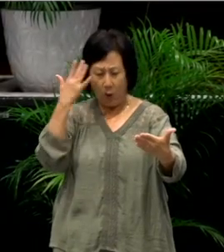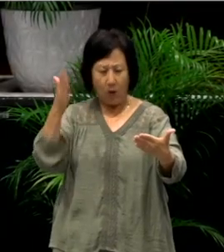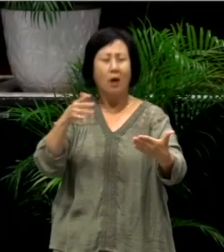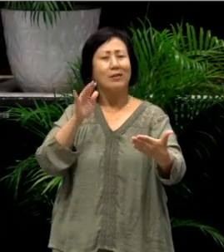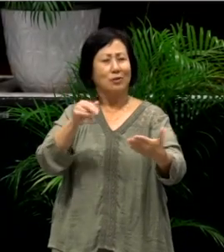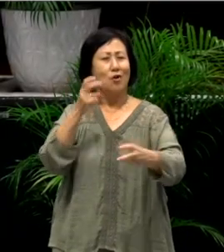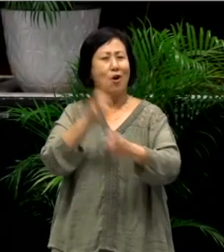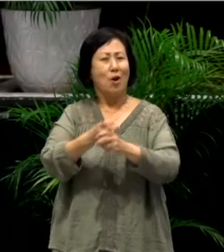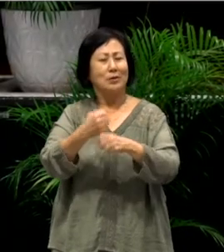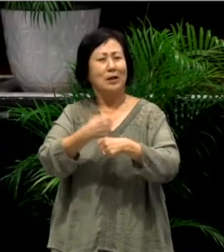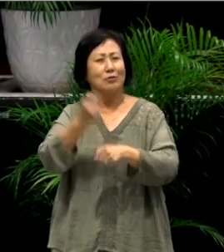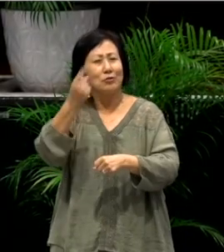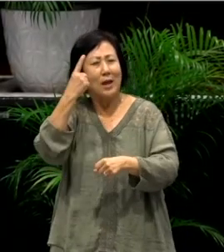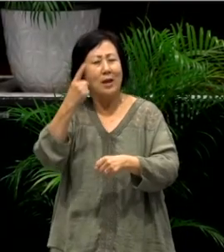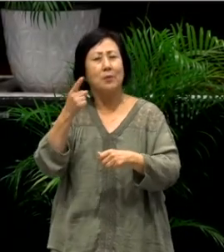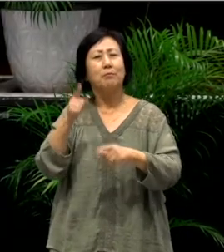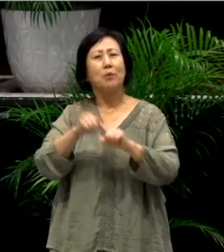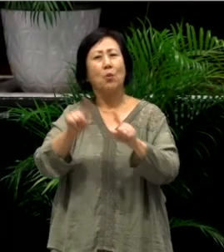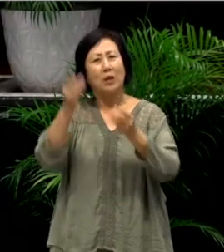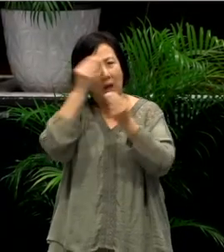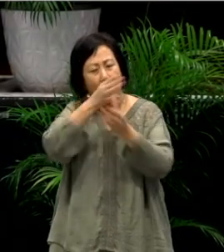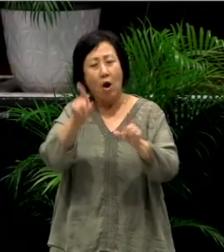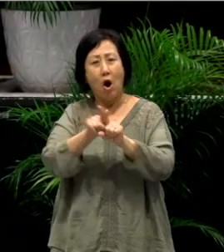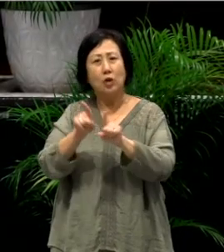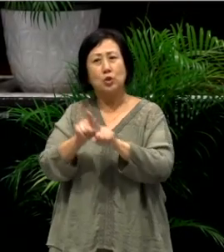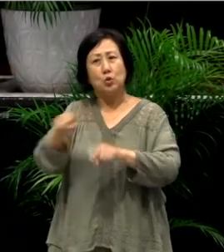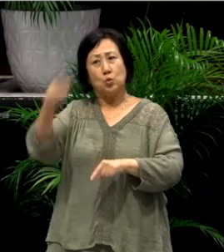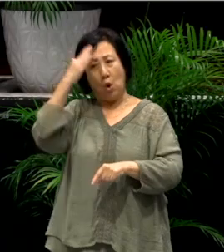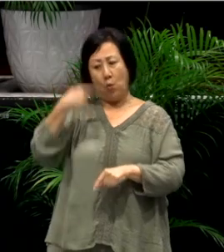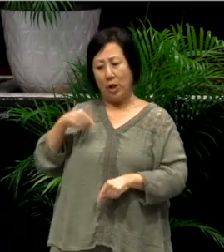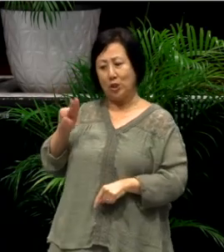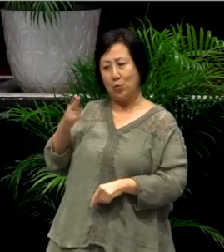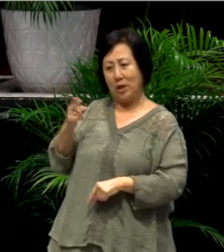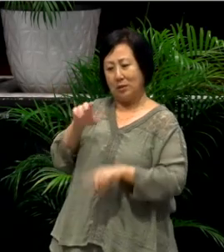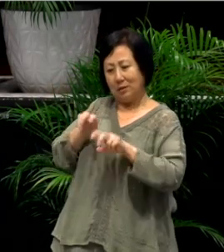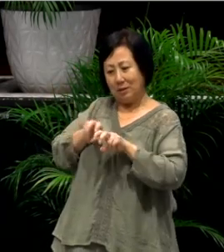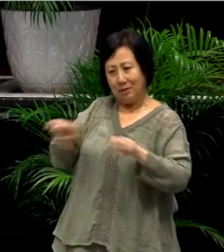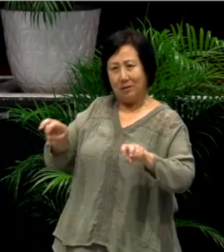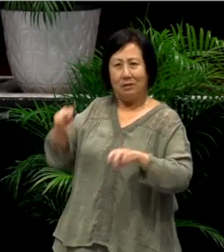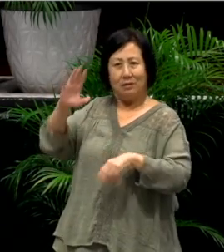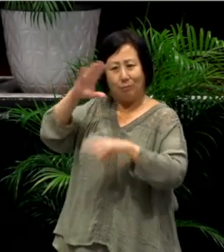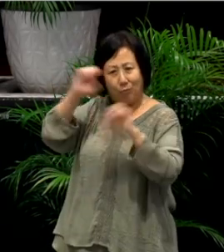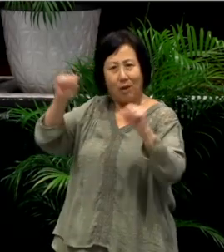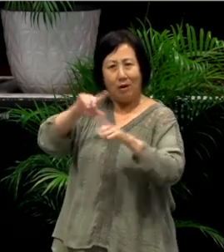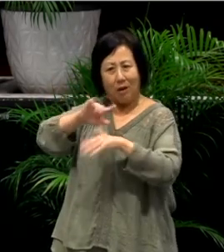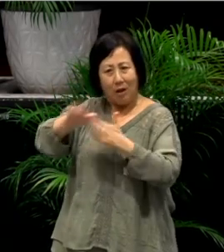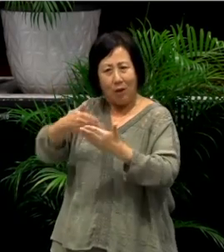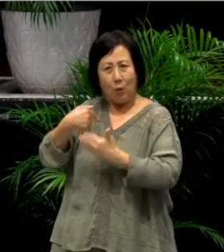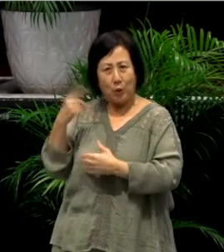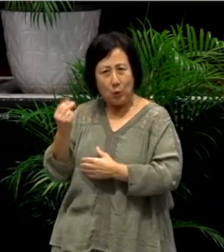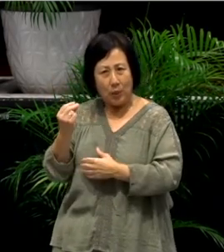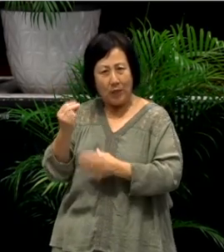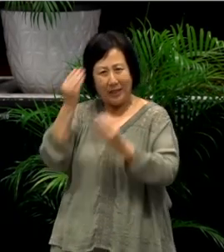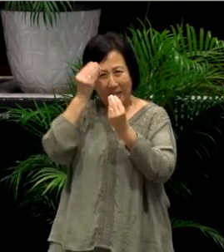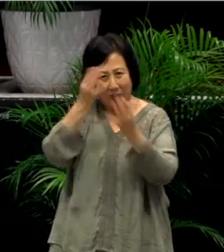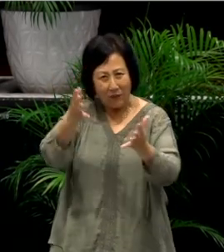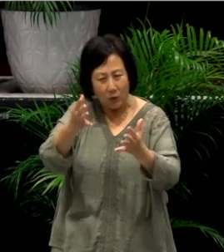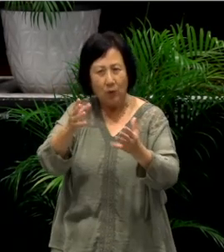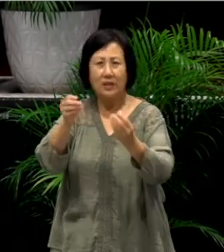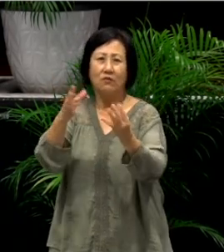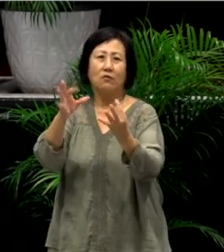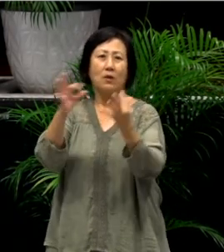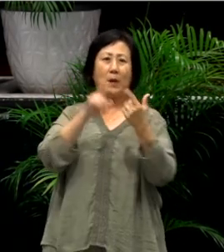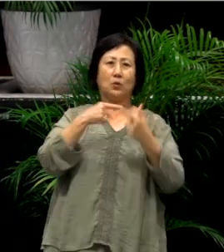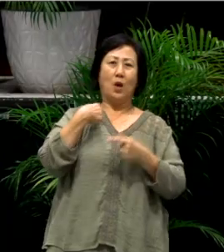are informed about what we're doing so that you can give us feedback in real time about how you feel about it. So I start today